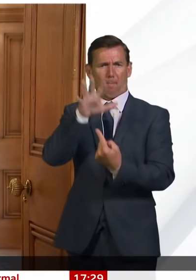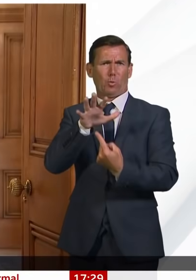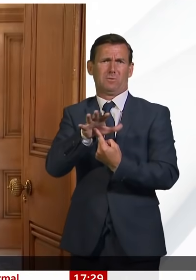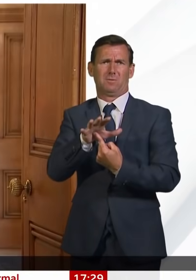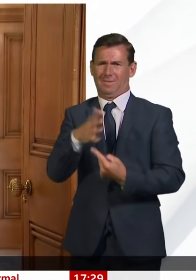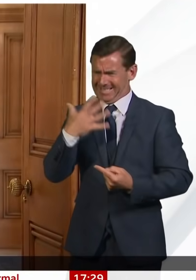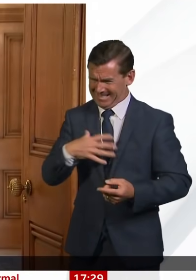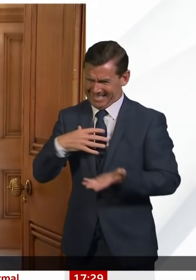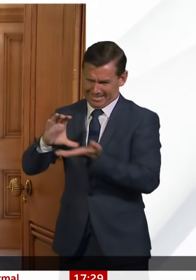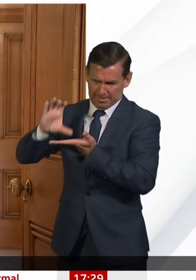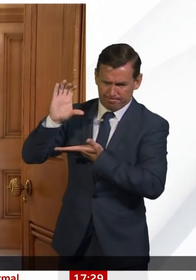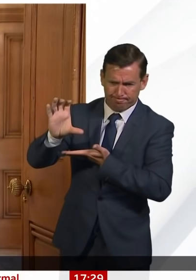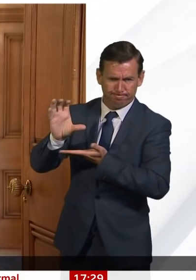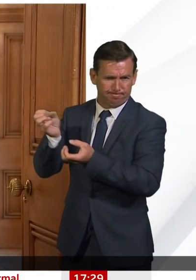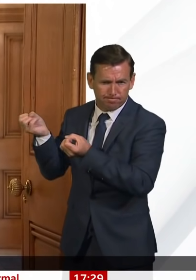we're throwing at it.